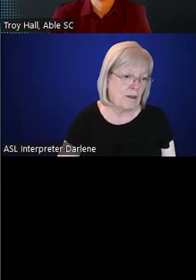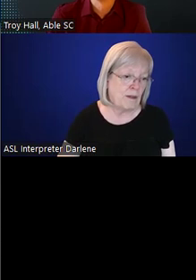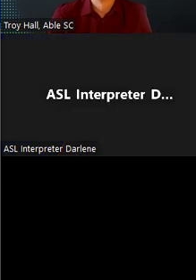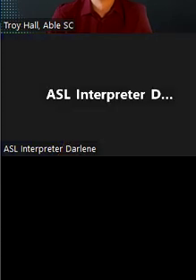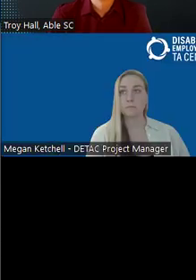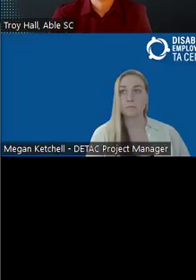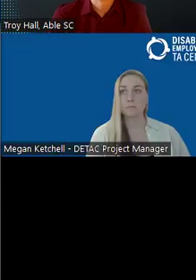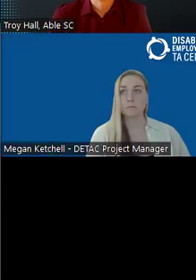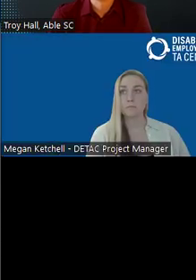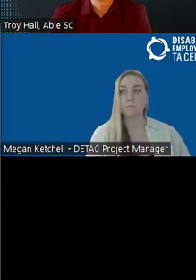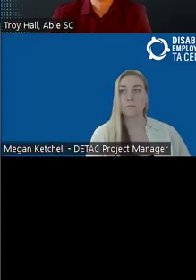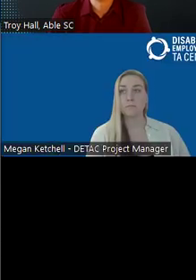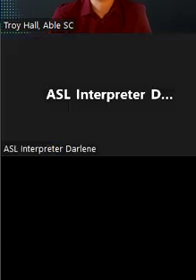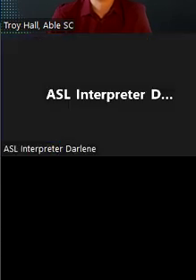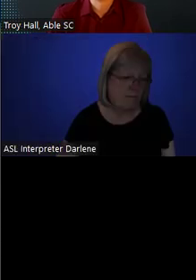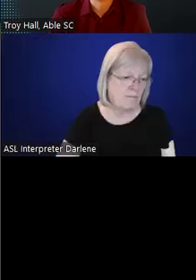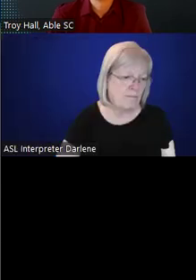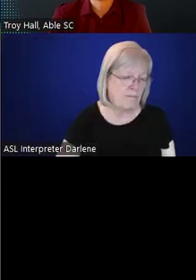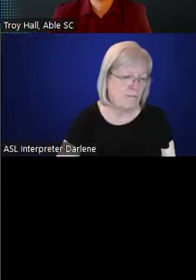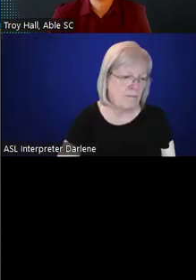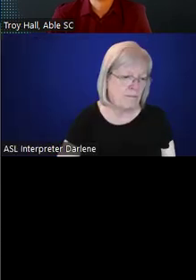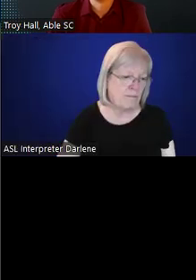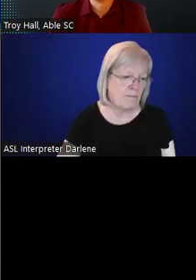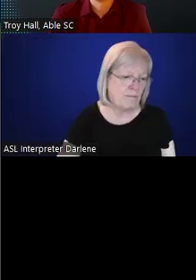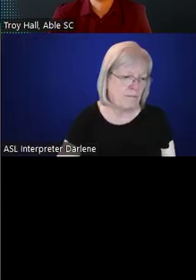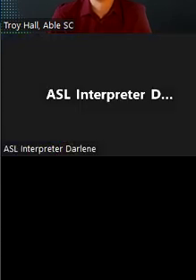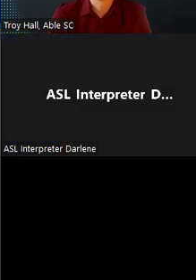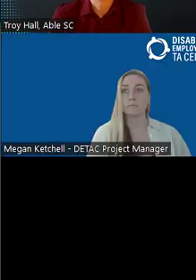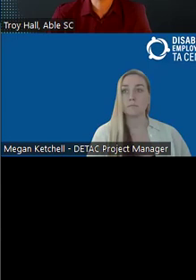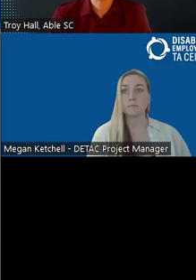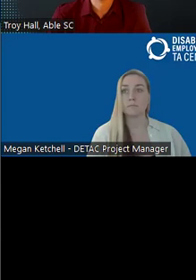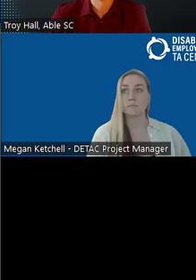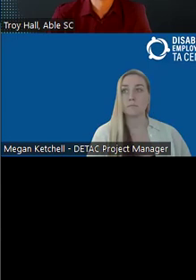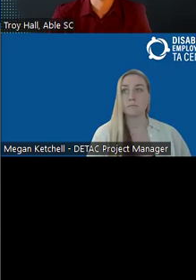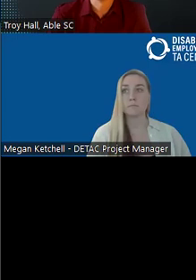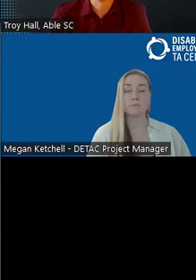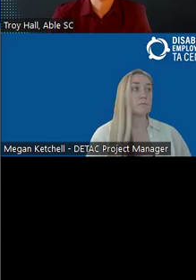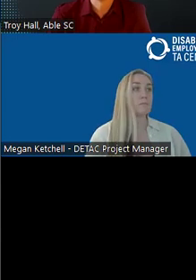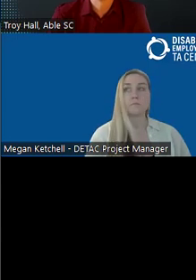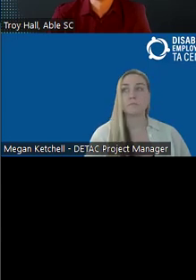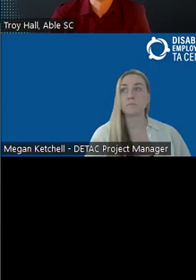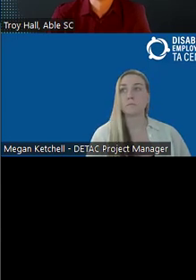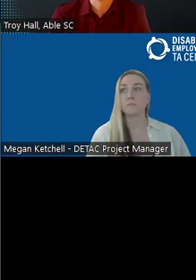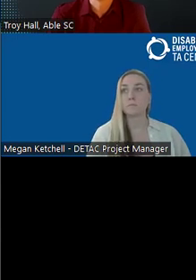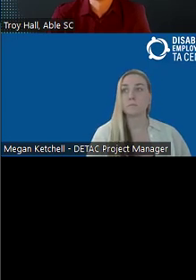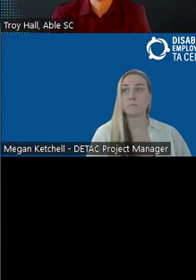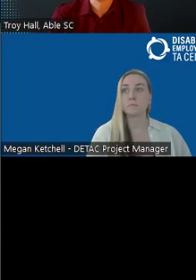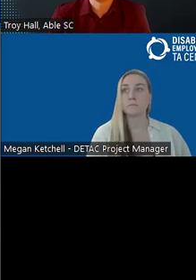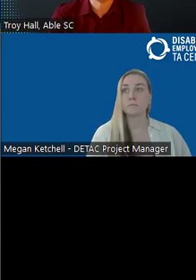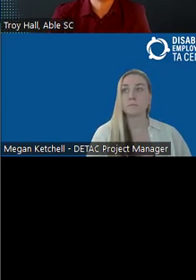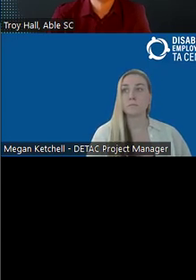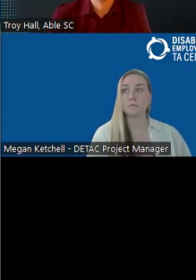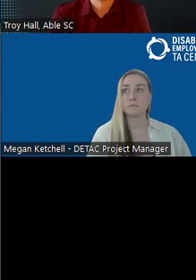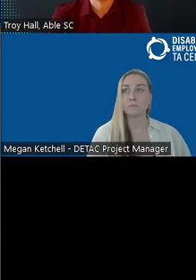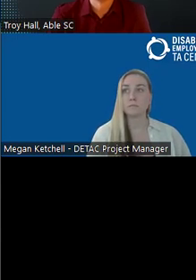disabilities achieve competitive, integrated employment and reach the level of independent living that they